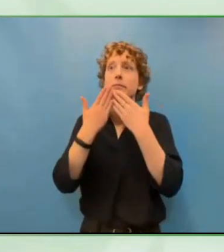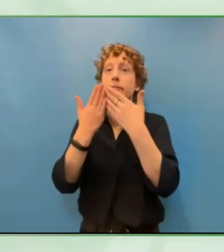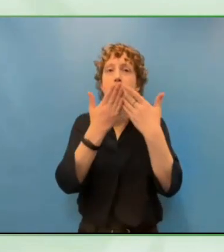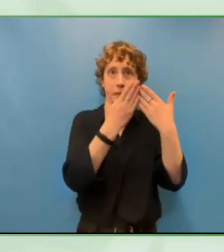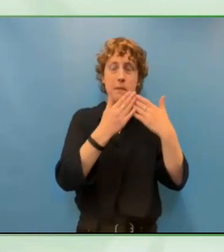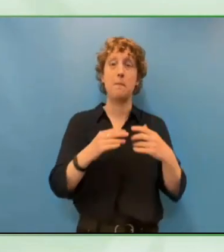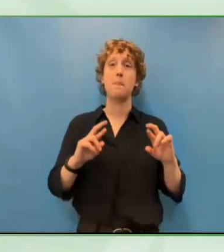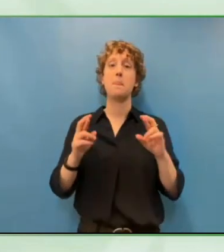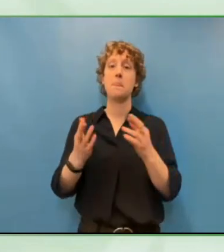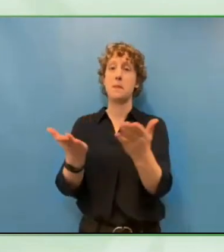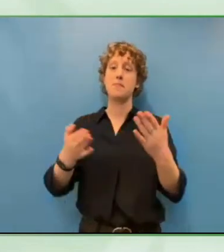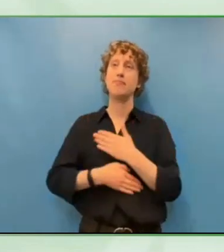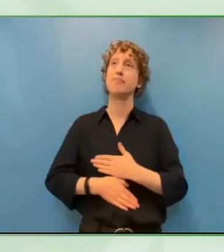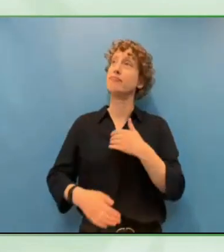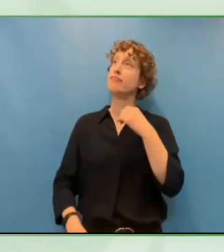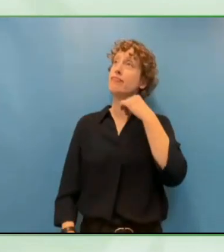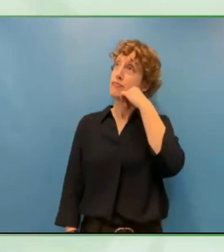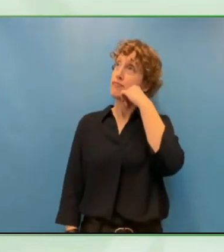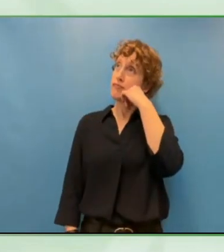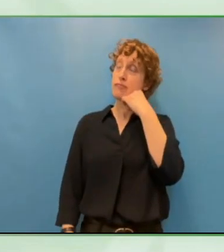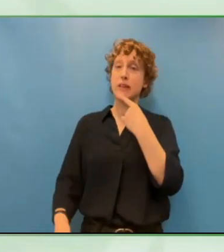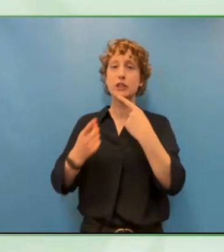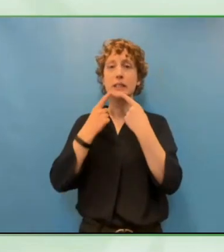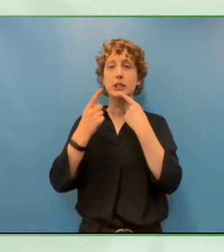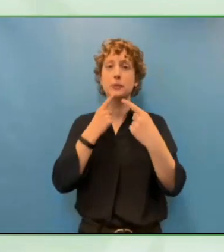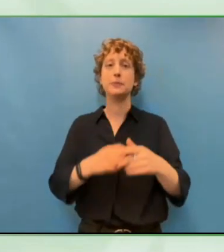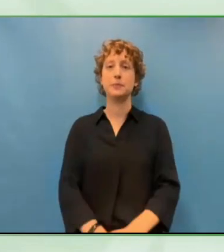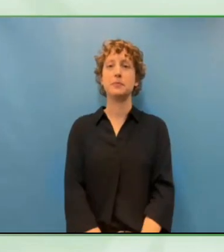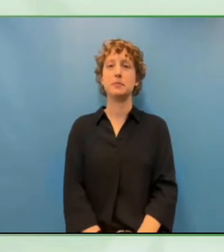hope you enjoyed our conversation. And please let us know if you liked our